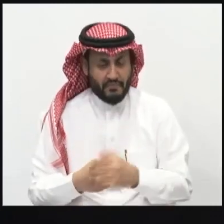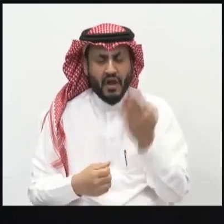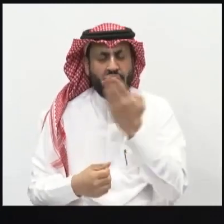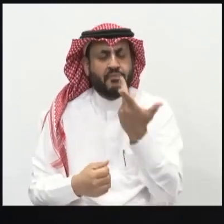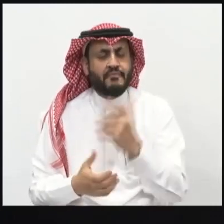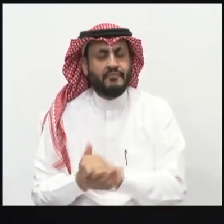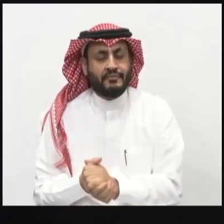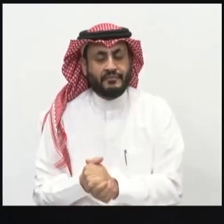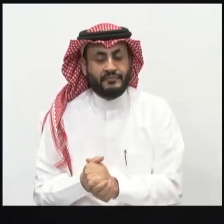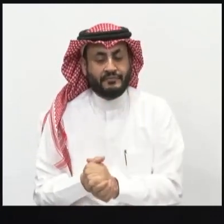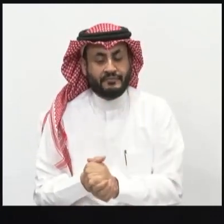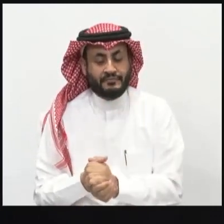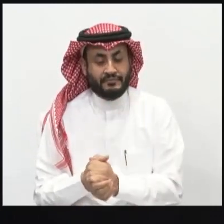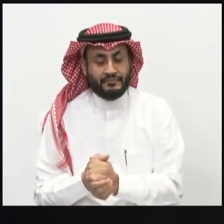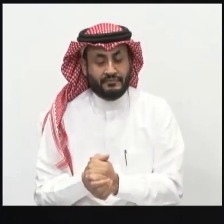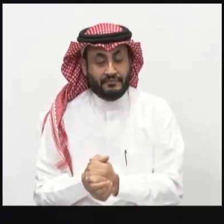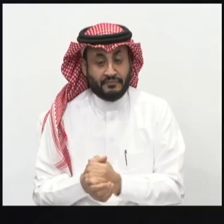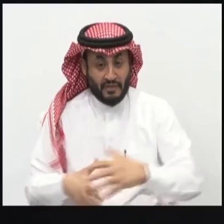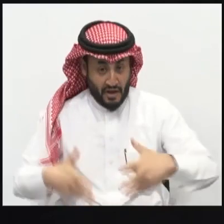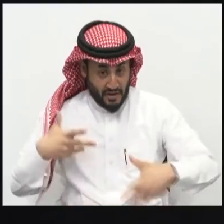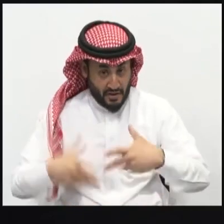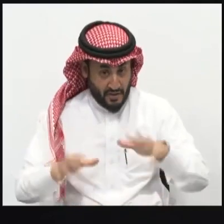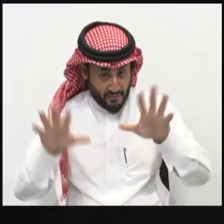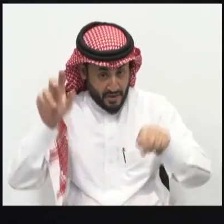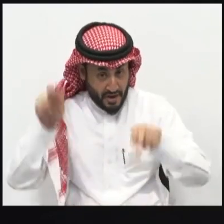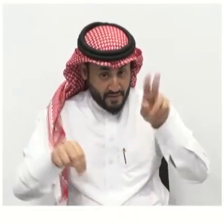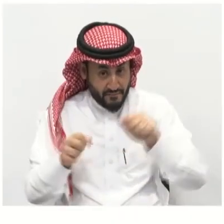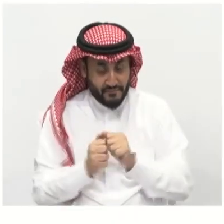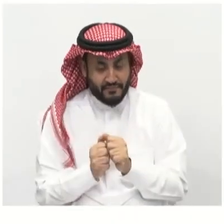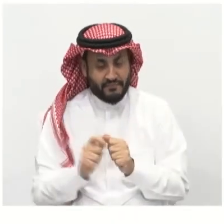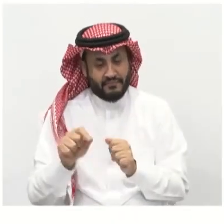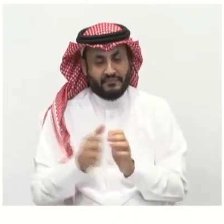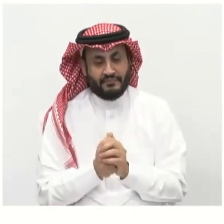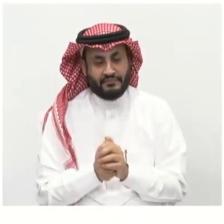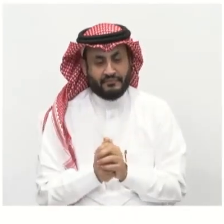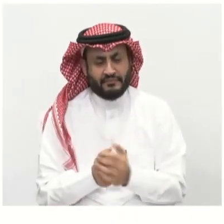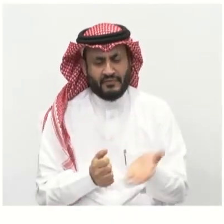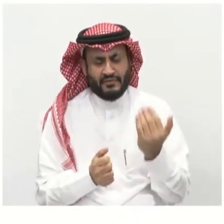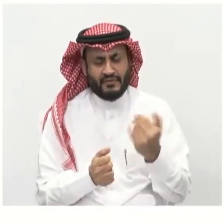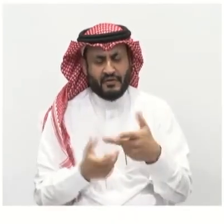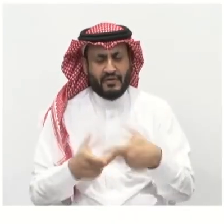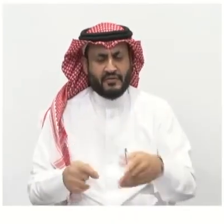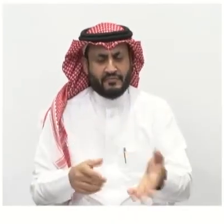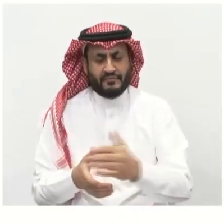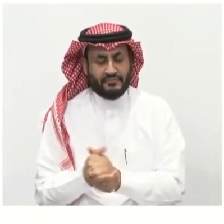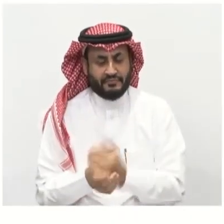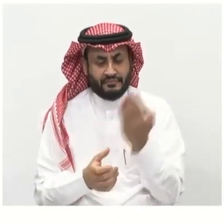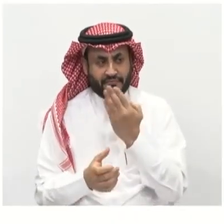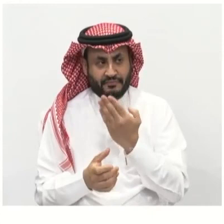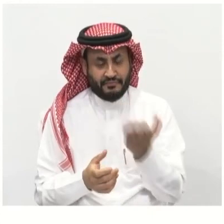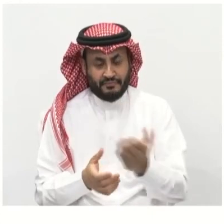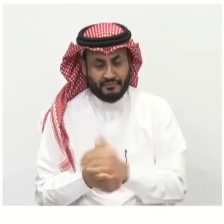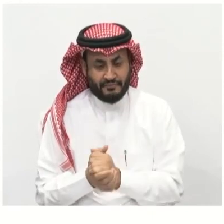reading? Okay, did you enjoy the story? Excellent. So before we end today's lesson, let's read this